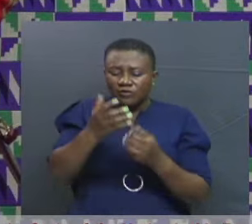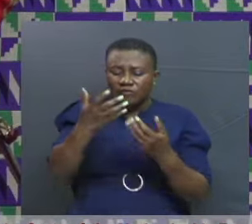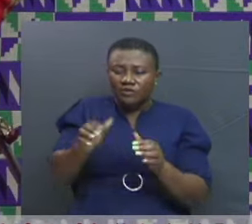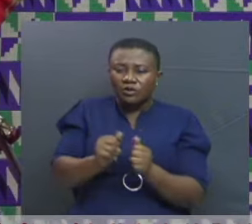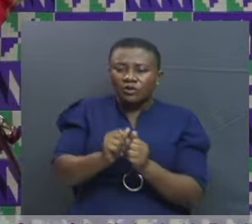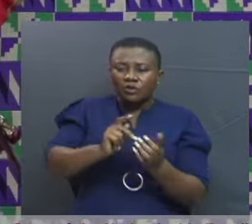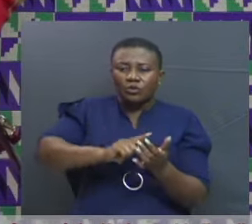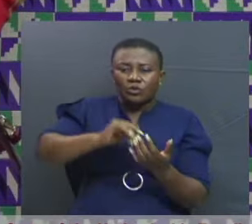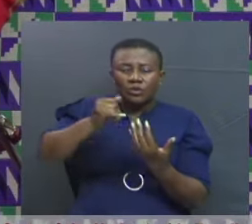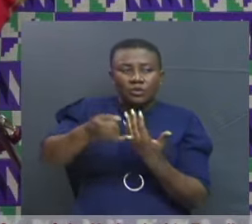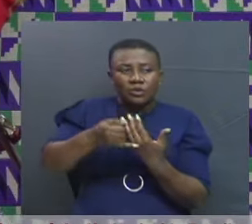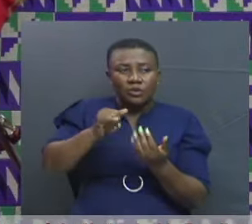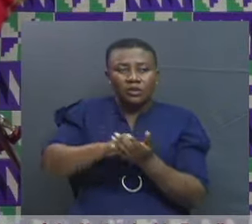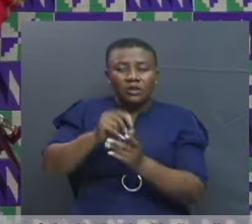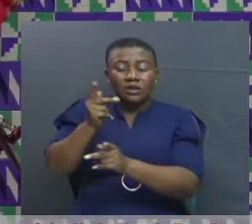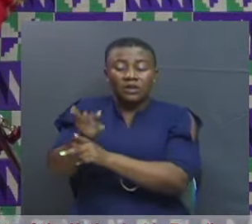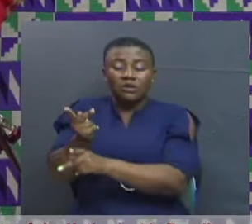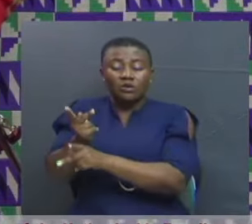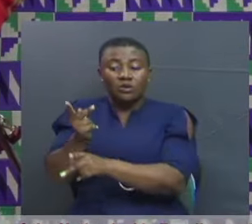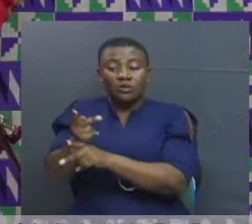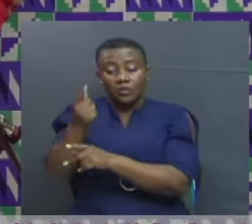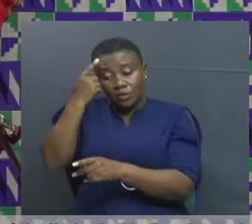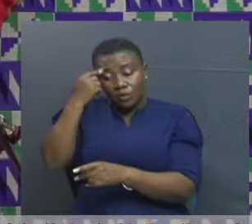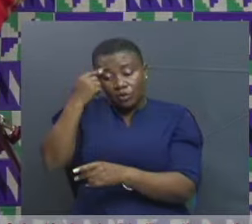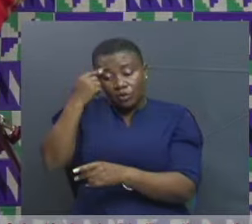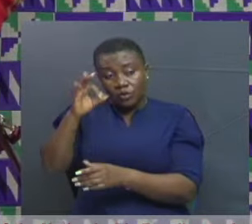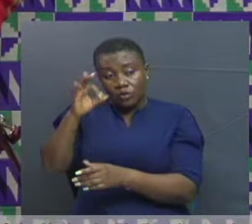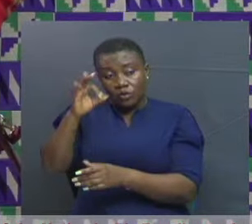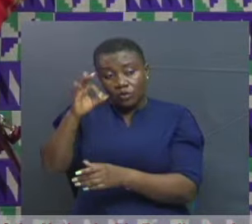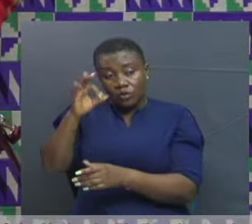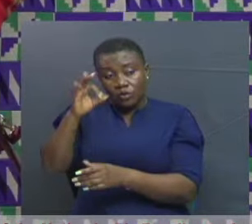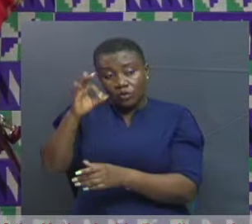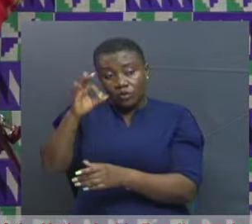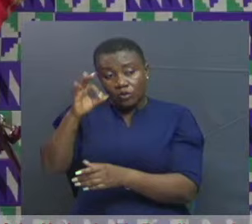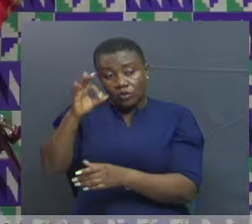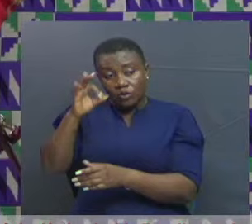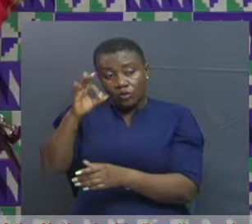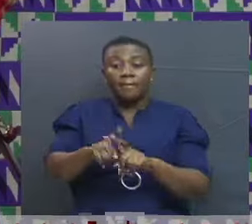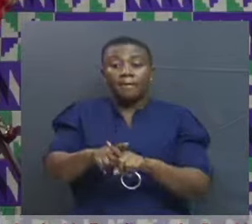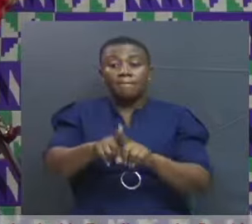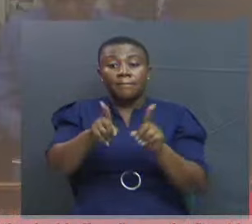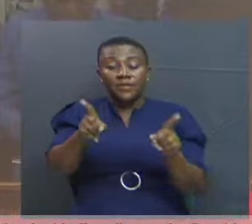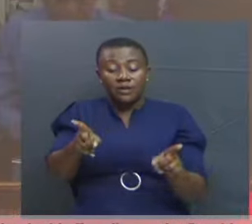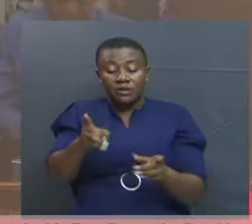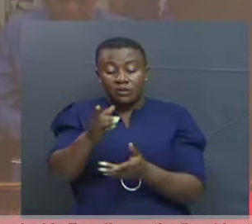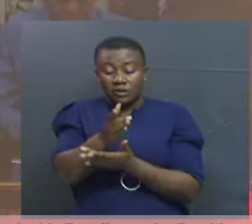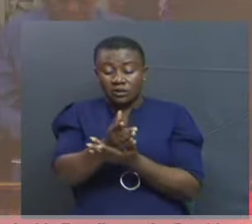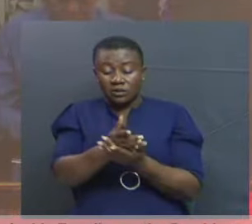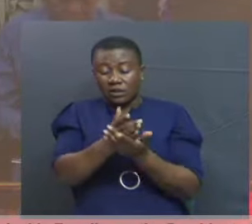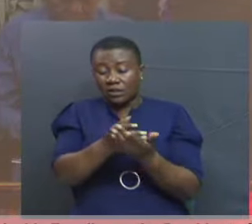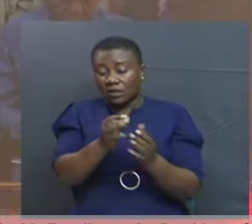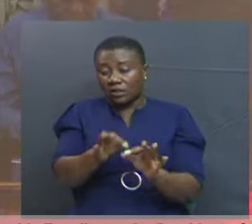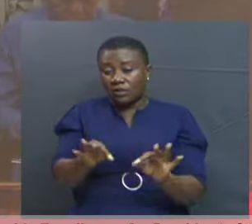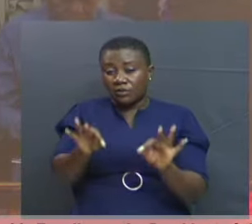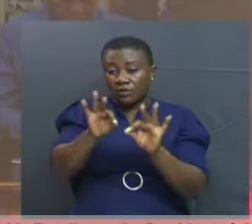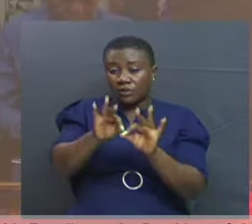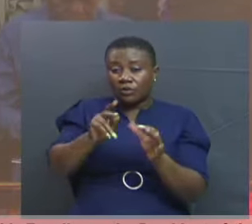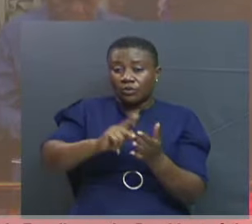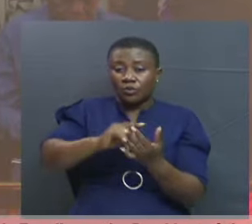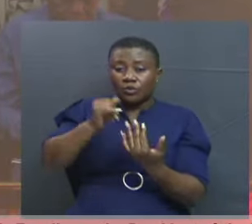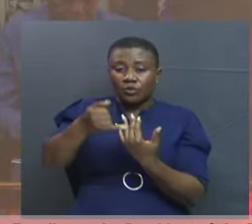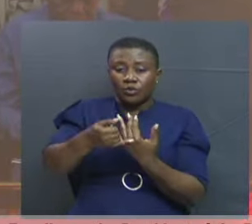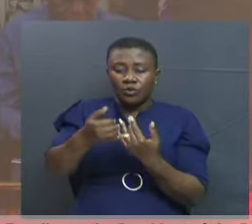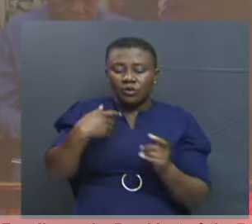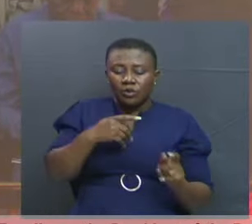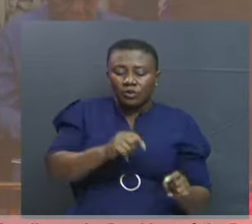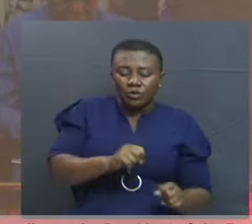been constrained due to financial challenges in the meantime some of the priority projects have been transferred onto